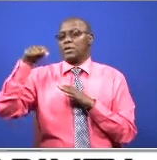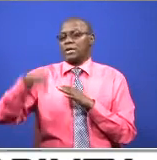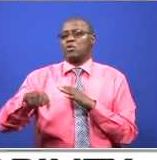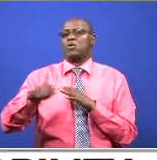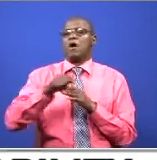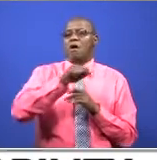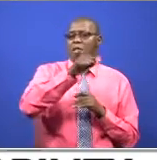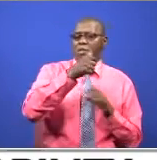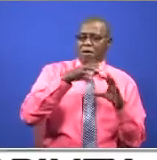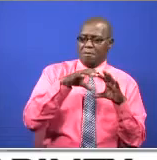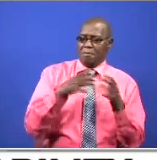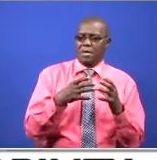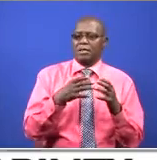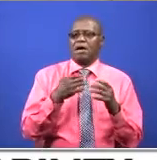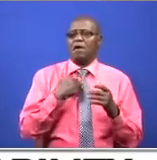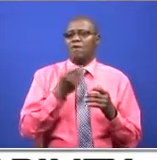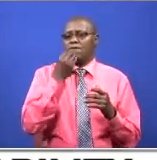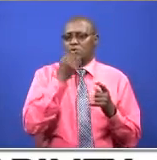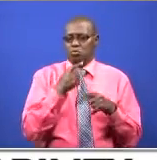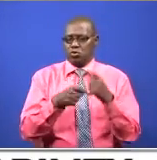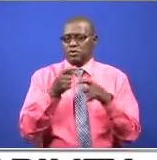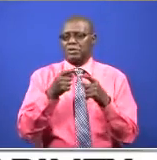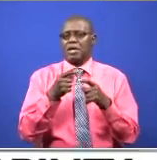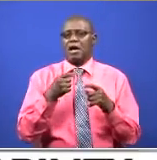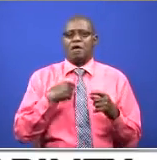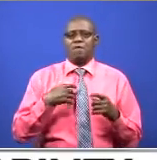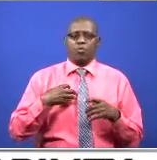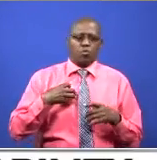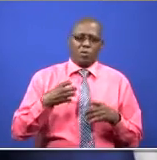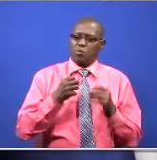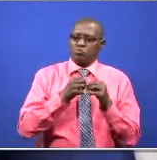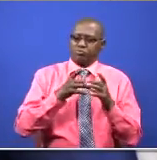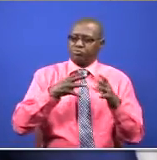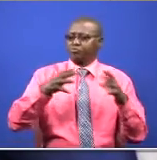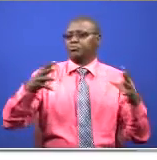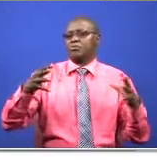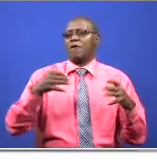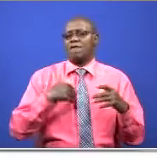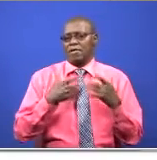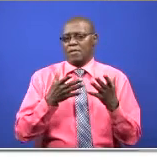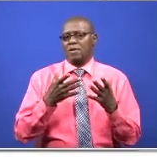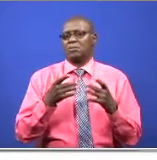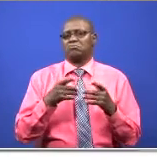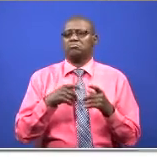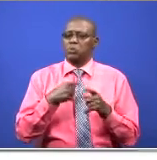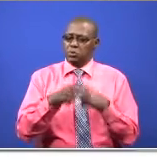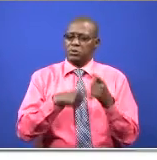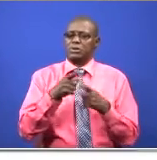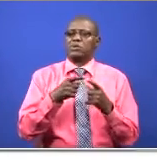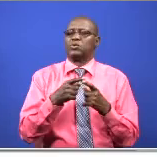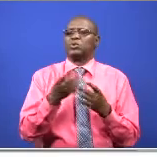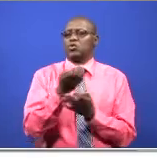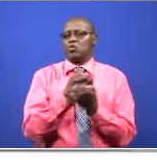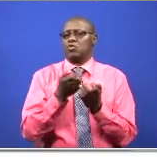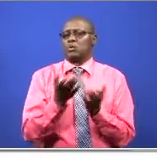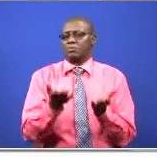especially in food processing and all that, they thrived. So we are a stealth economy, mm-hmm. Yes. I